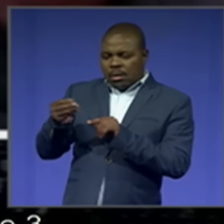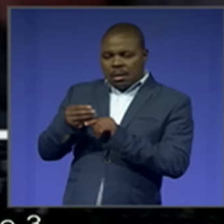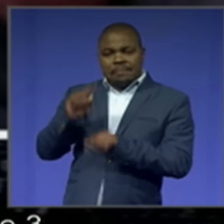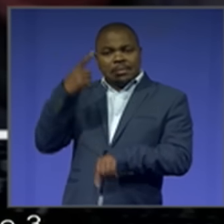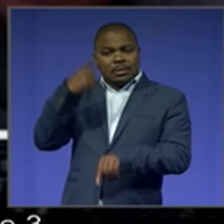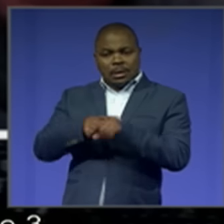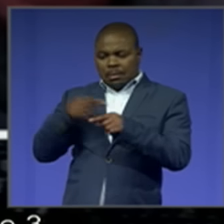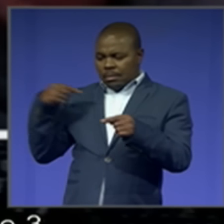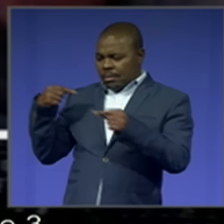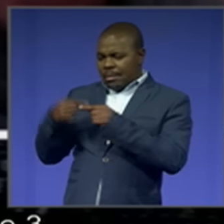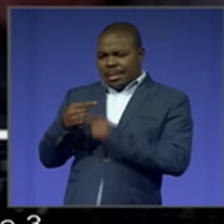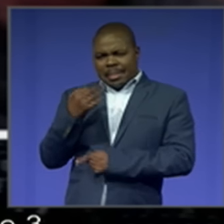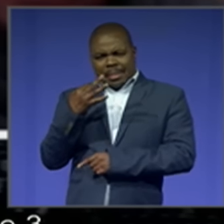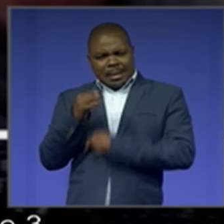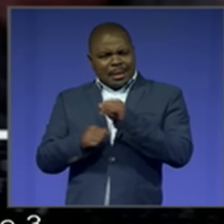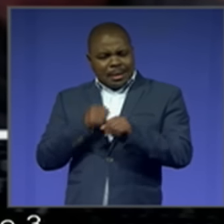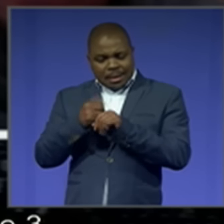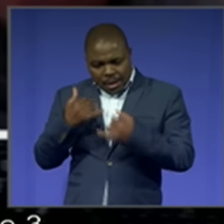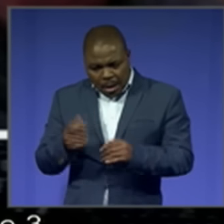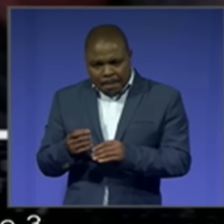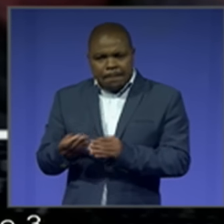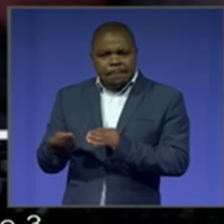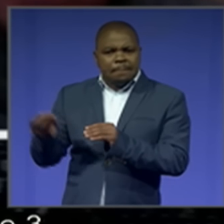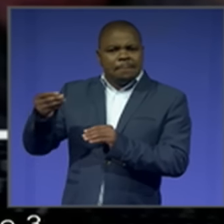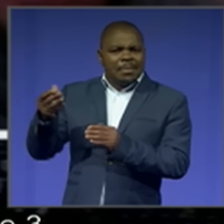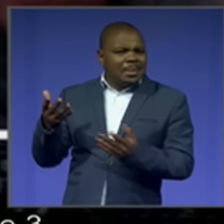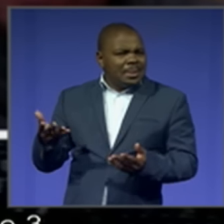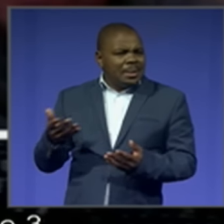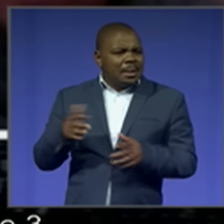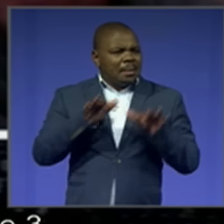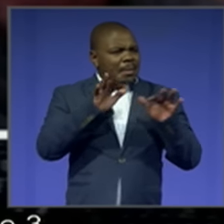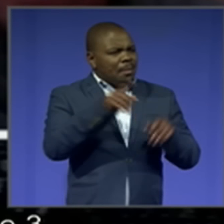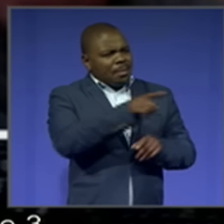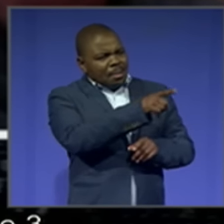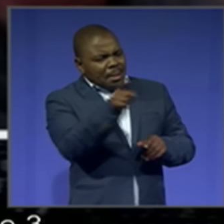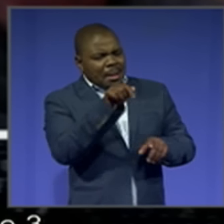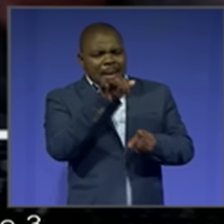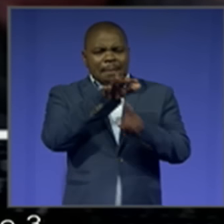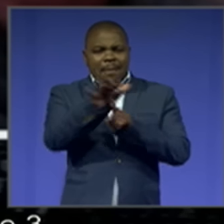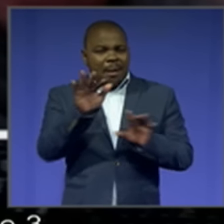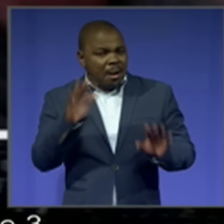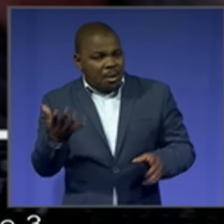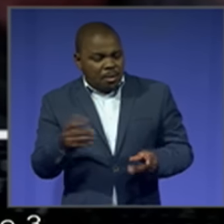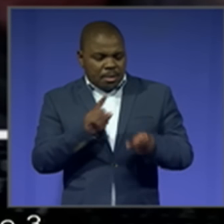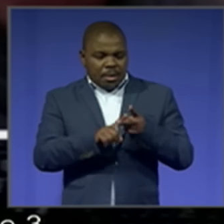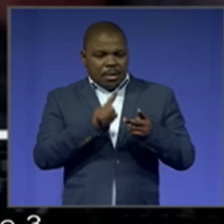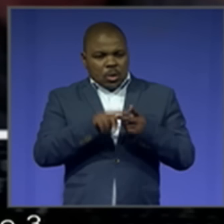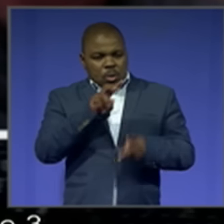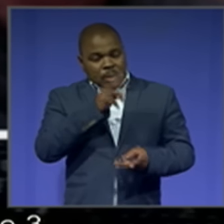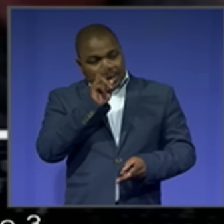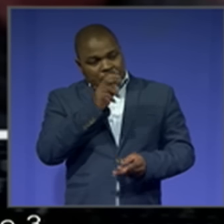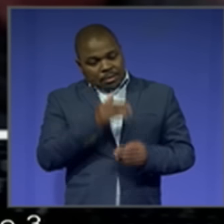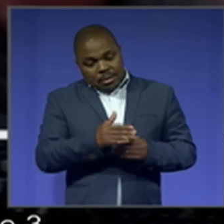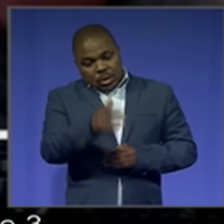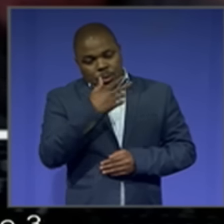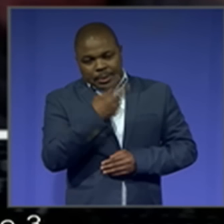tse 3 ha ebe ke sa fotse ho ama bareki ka tsela e jwang le baahi ka kakaretso mme ke diphetho dife tse re ka di lebellang.